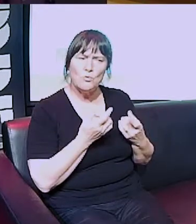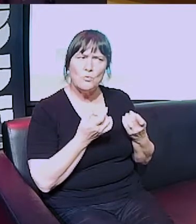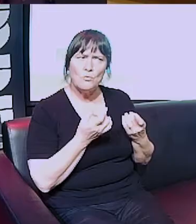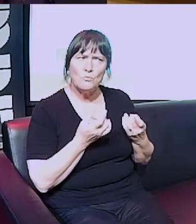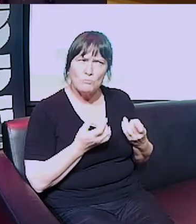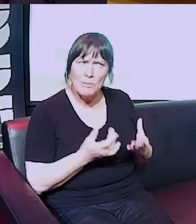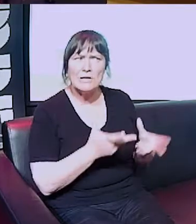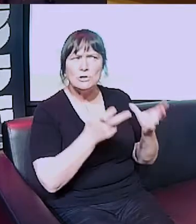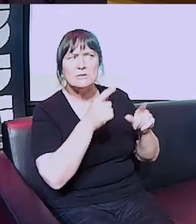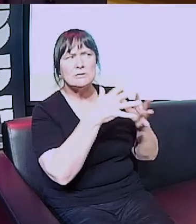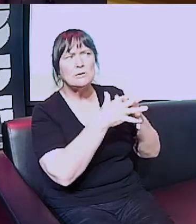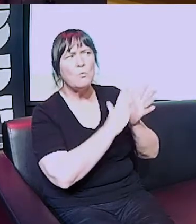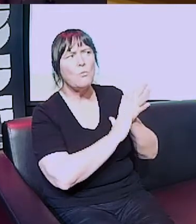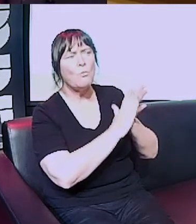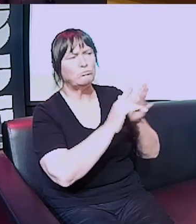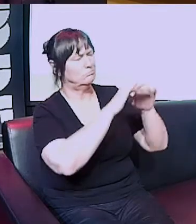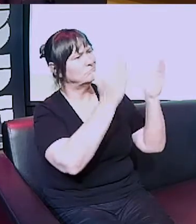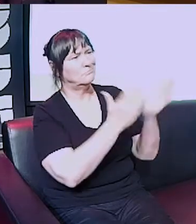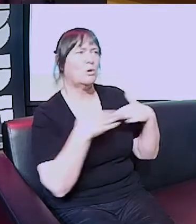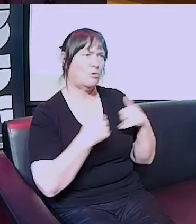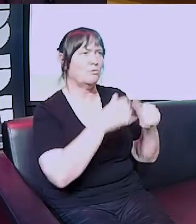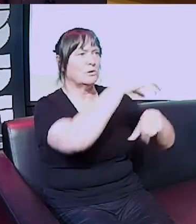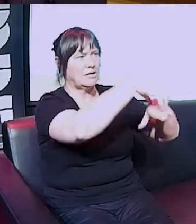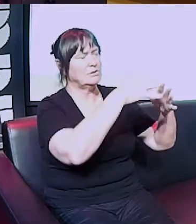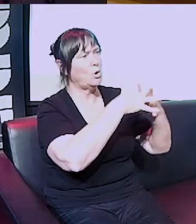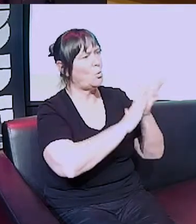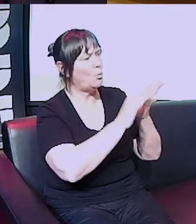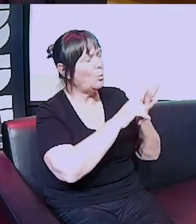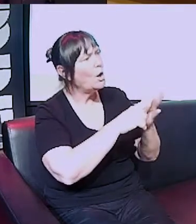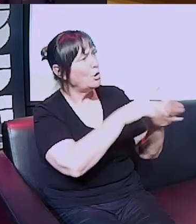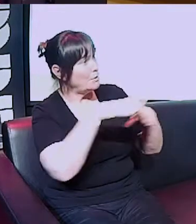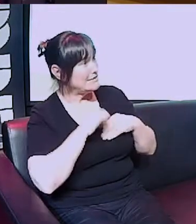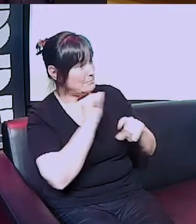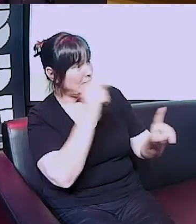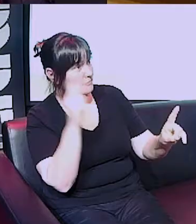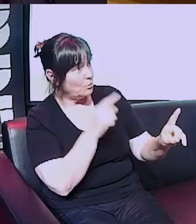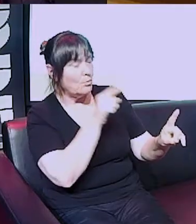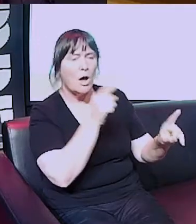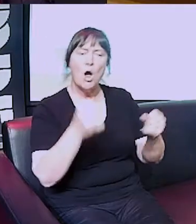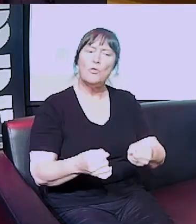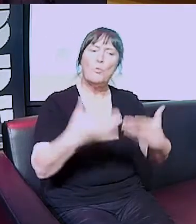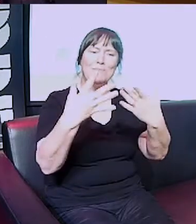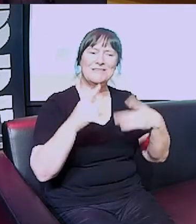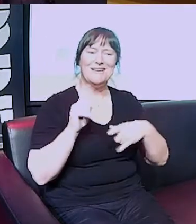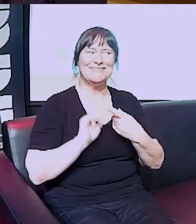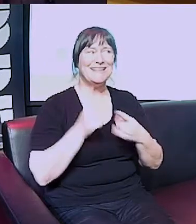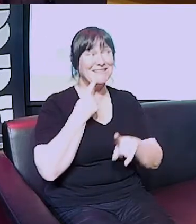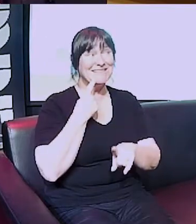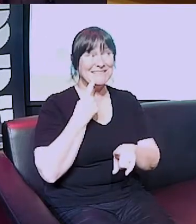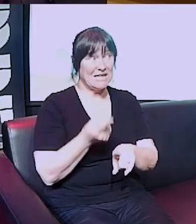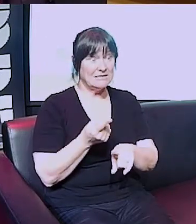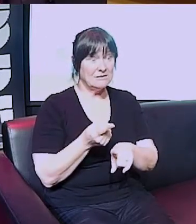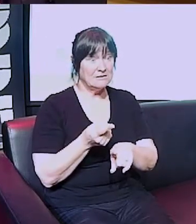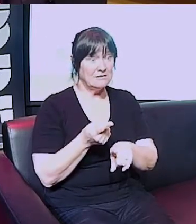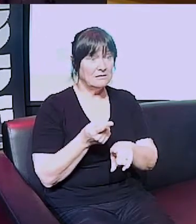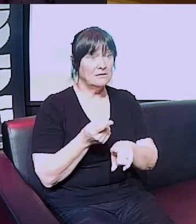say they've changed their sort of view on COVID. I'm prepared to accept that. The website still says that whilst there